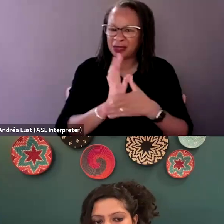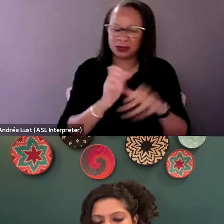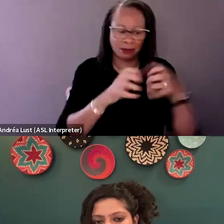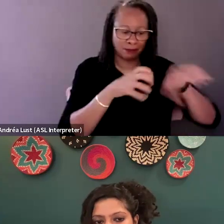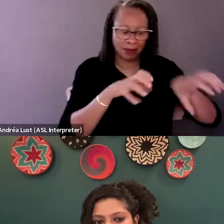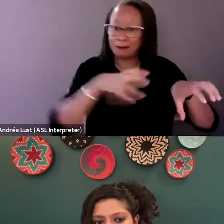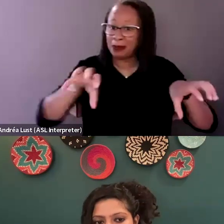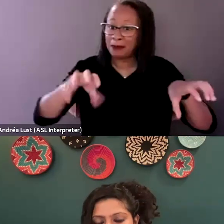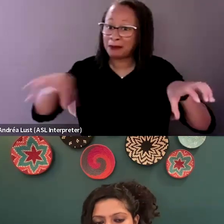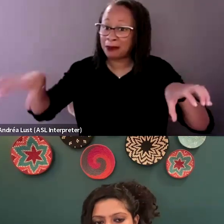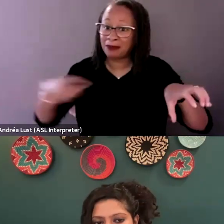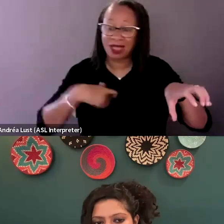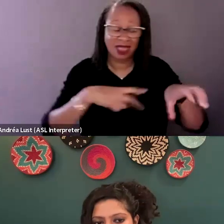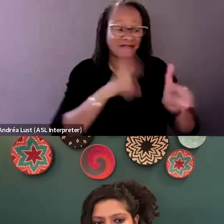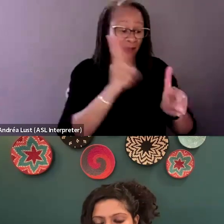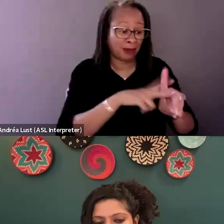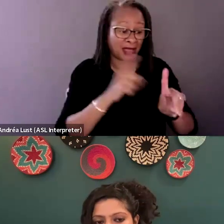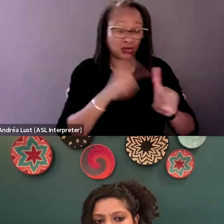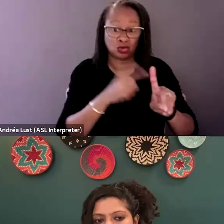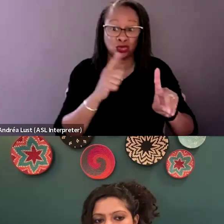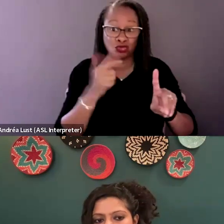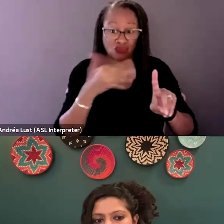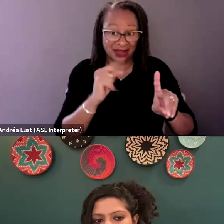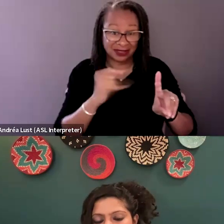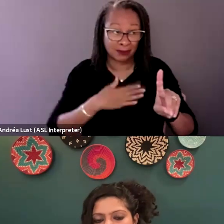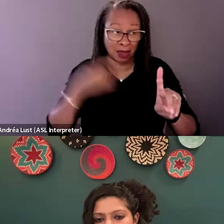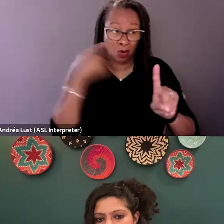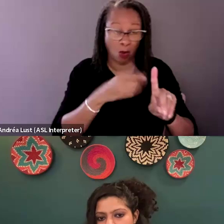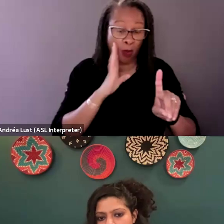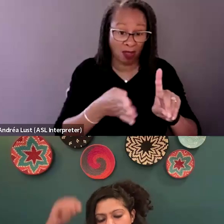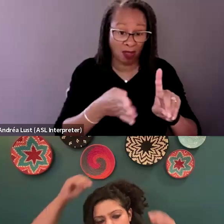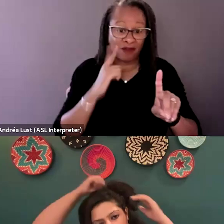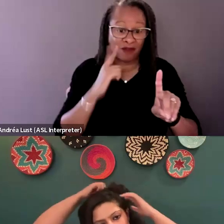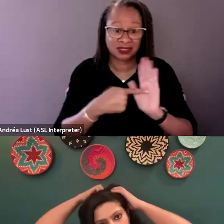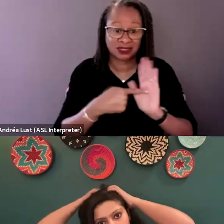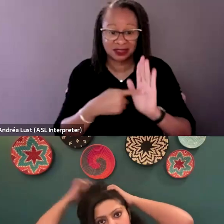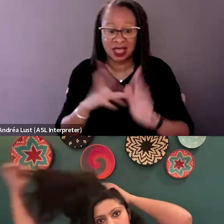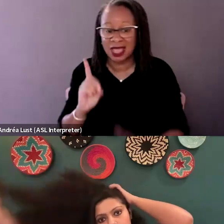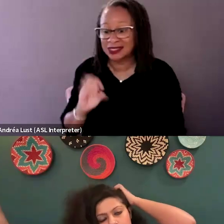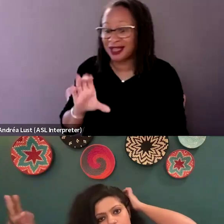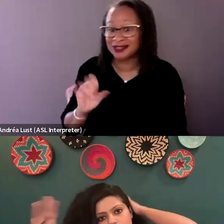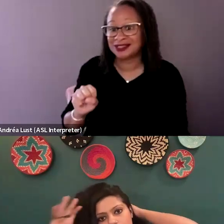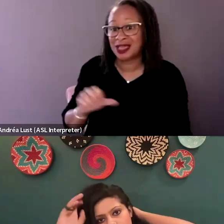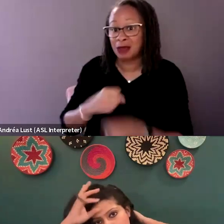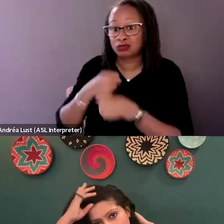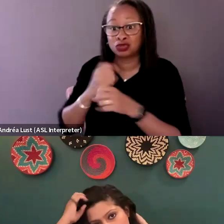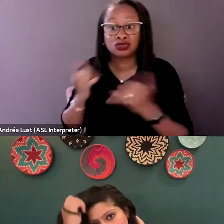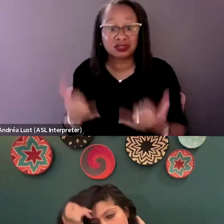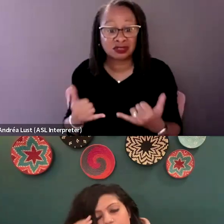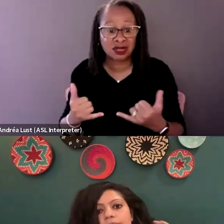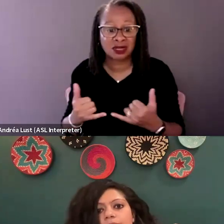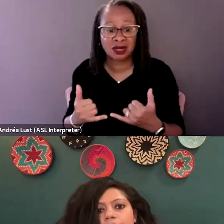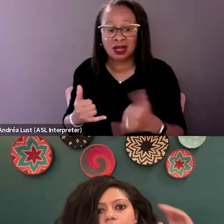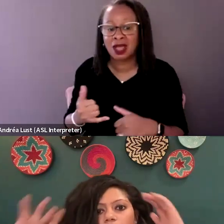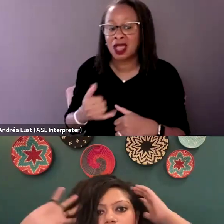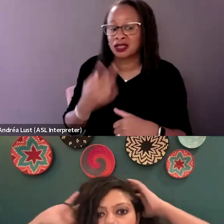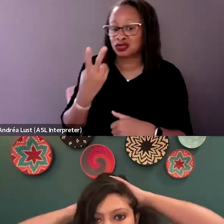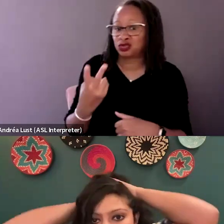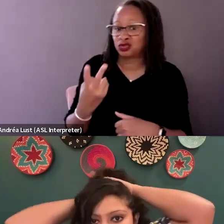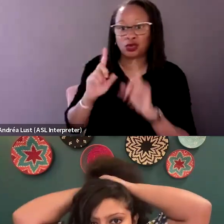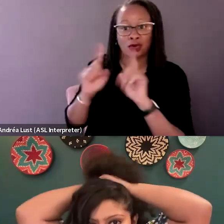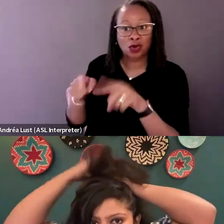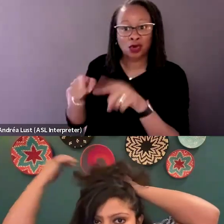So based on this, I'm curious that how you guys as filmmakers define being in position of power